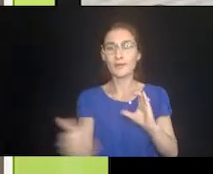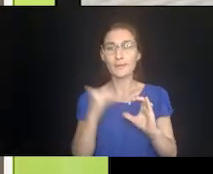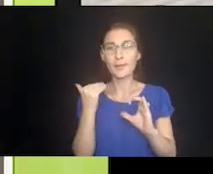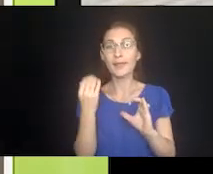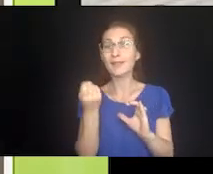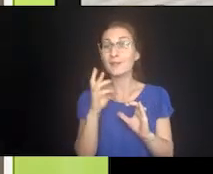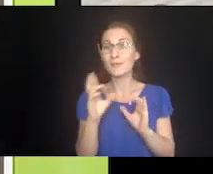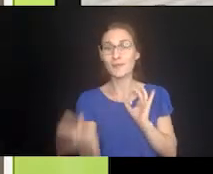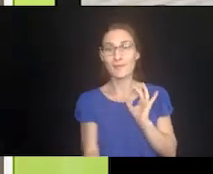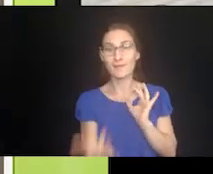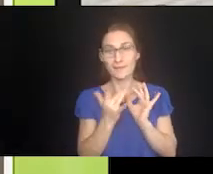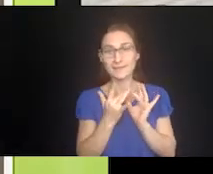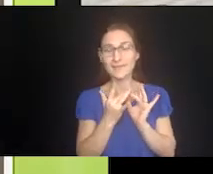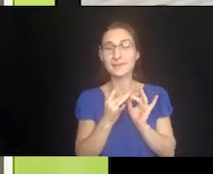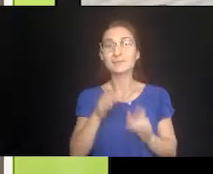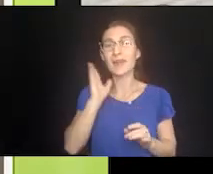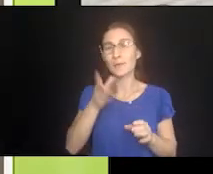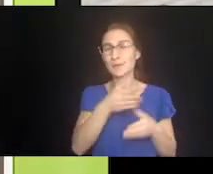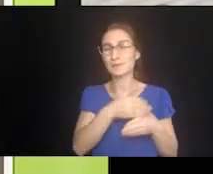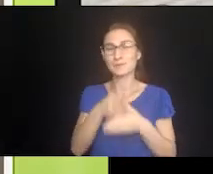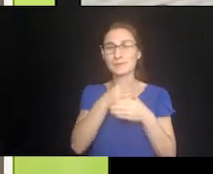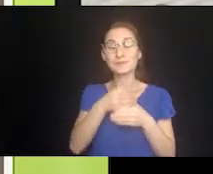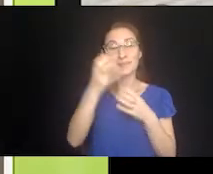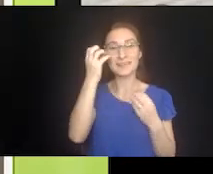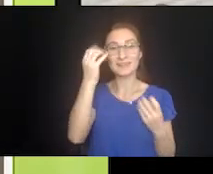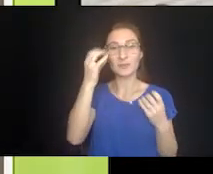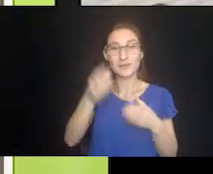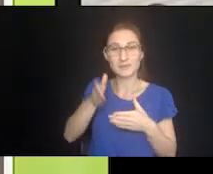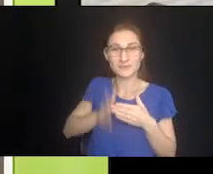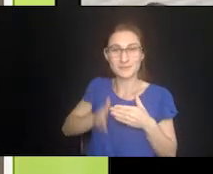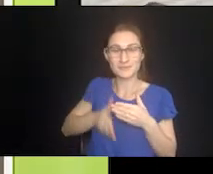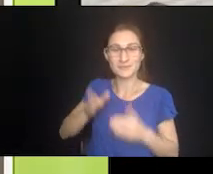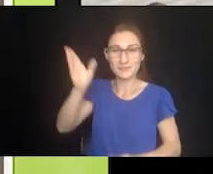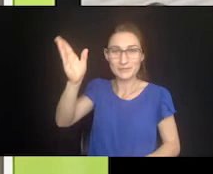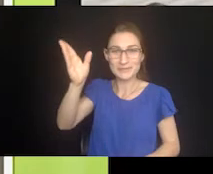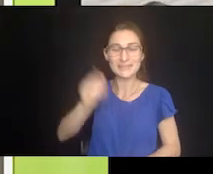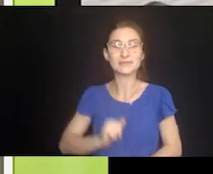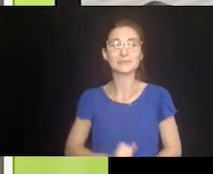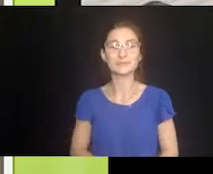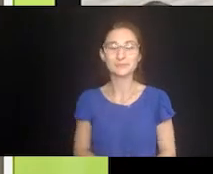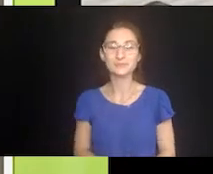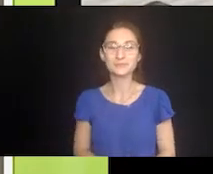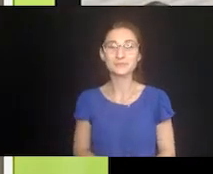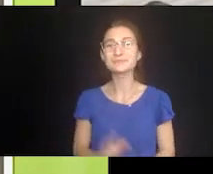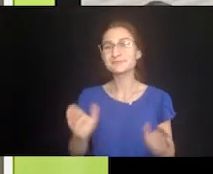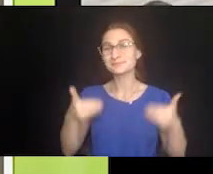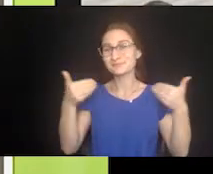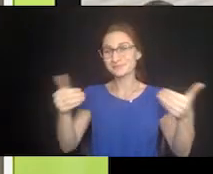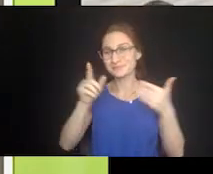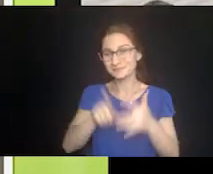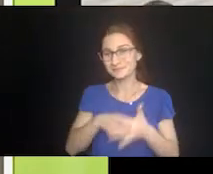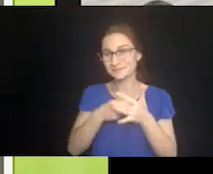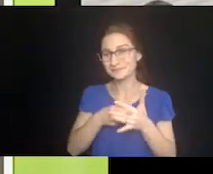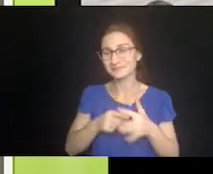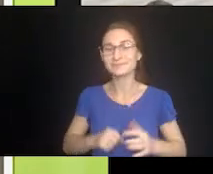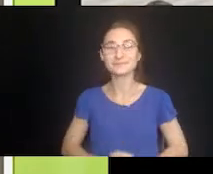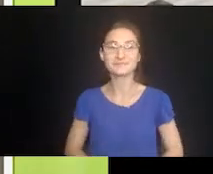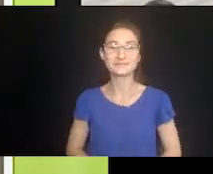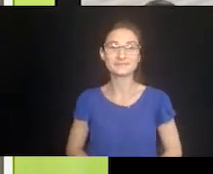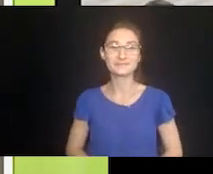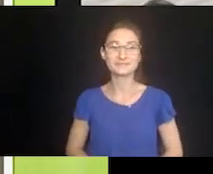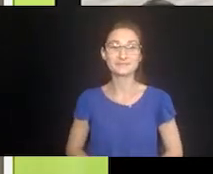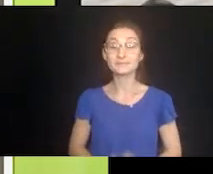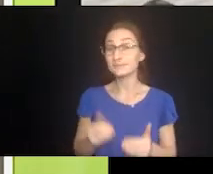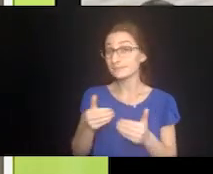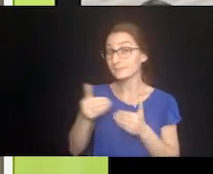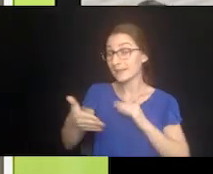us, you're welcome to email us or contact us at the information that I'll be sharing with you at the end of the presentation.